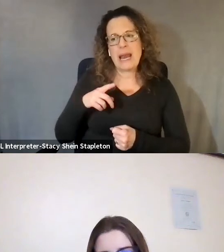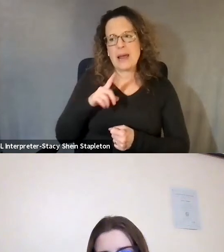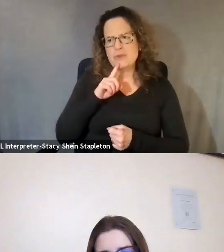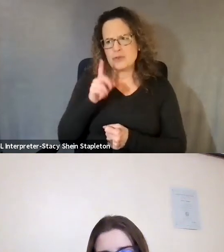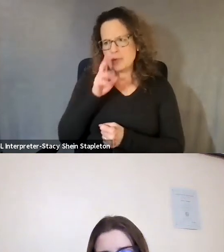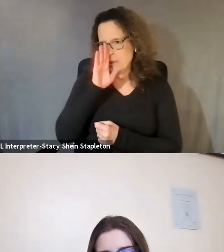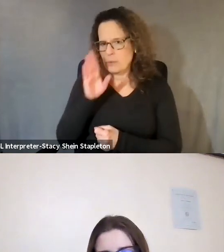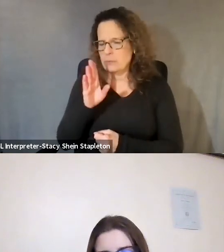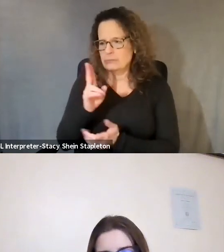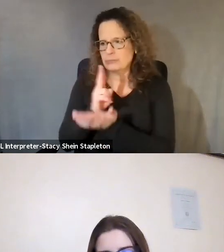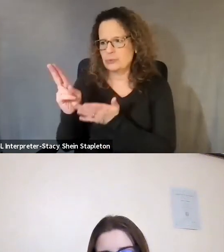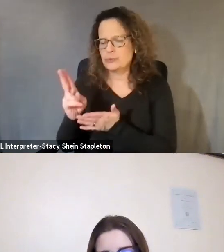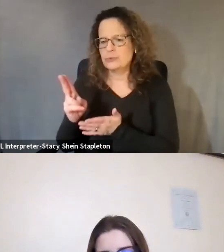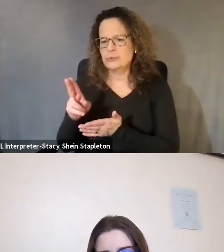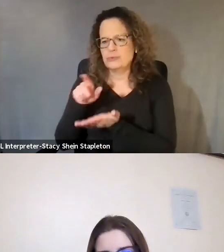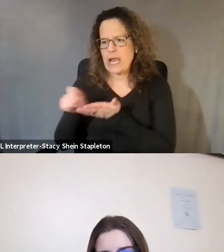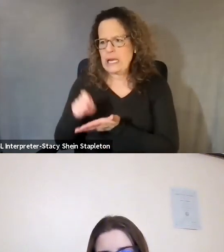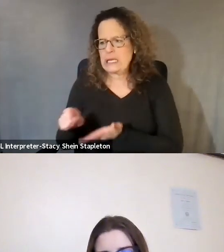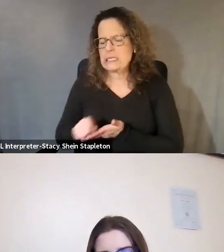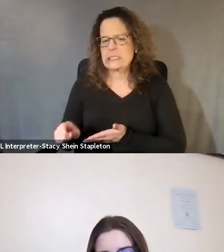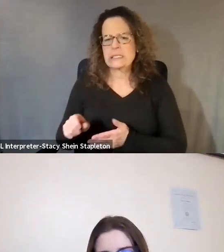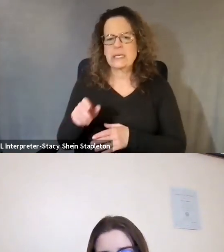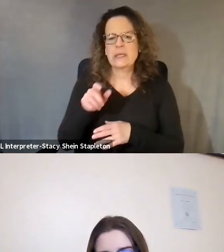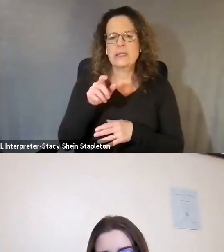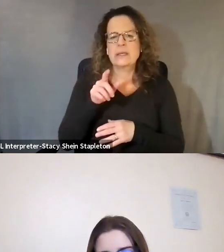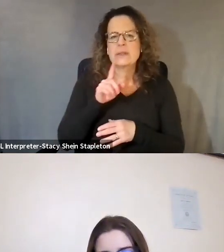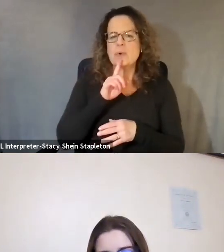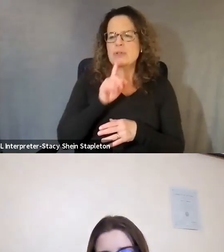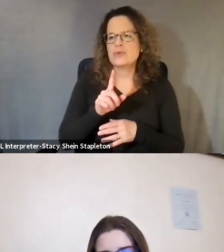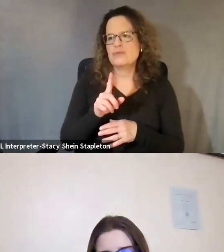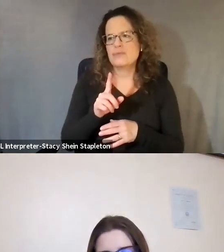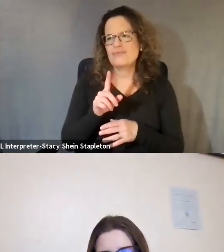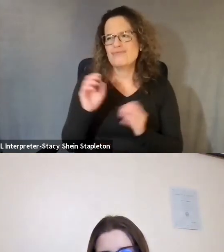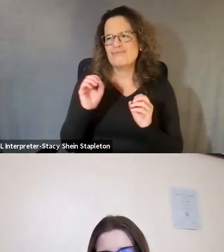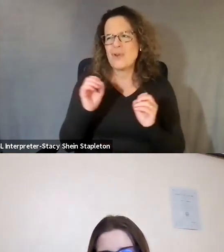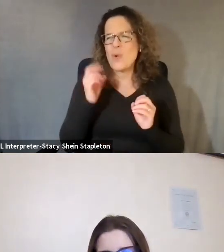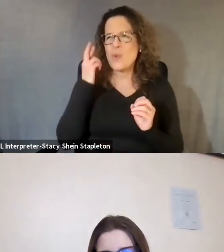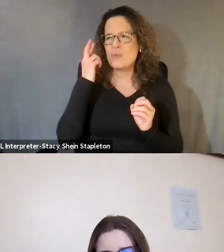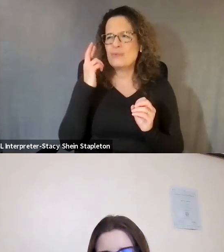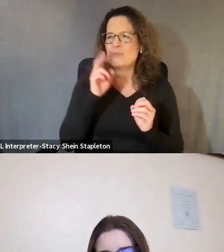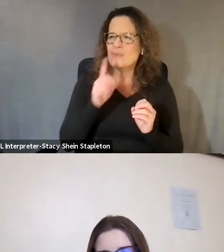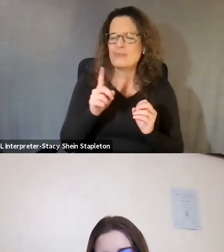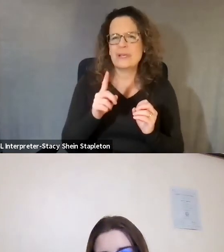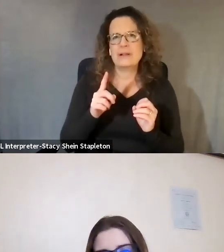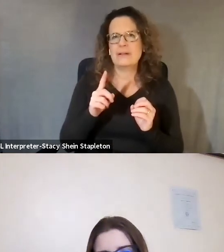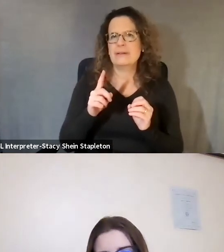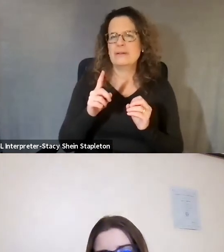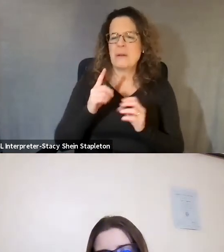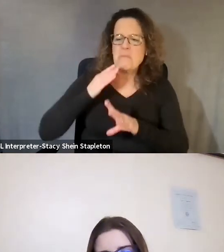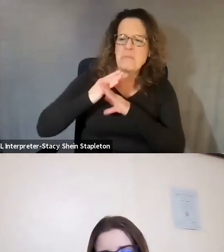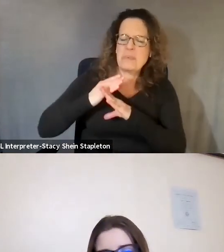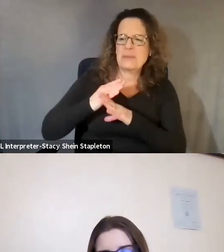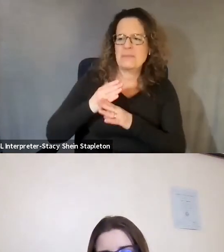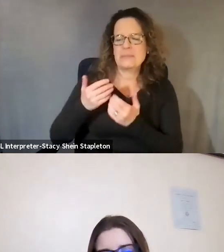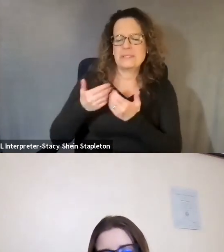lie, there had not been a concrete or impermeable barrier separating